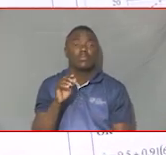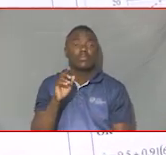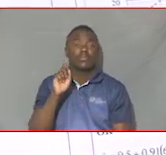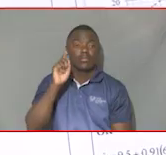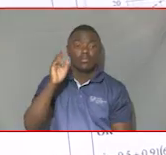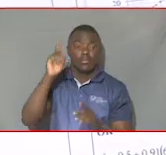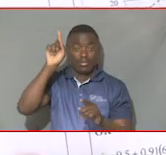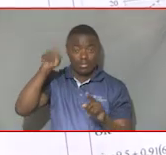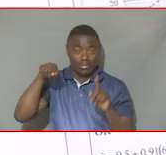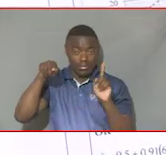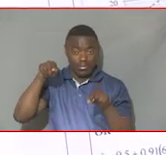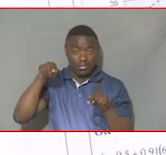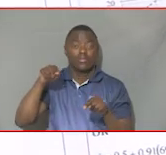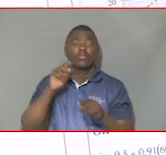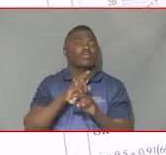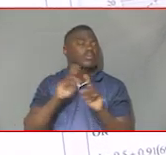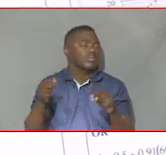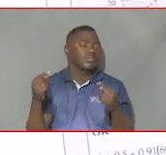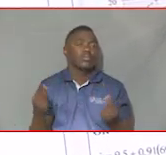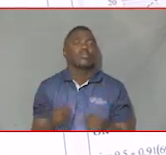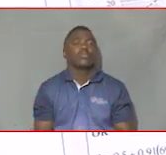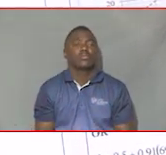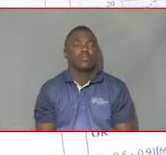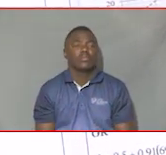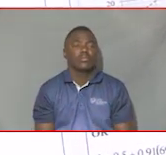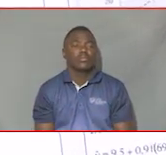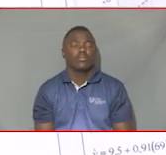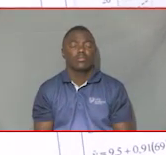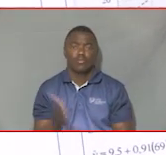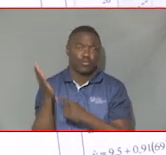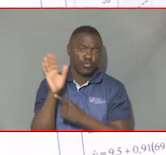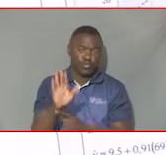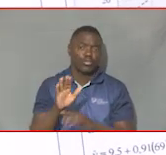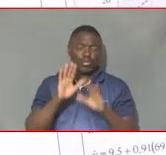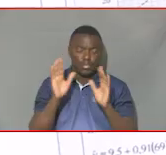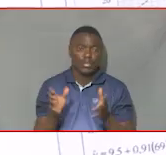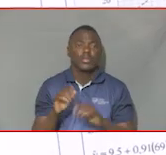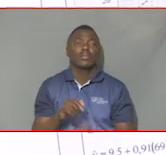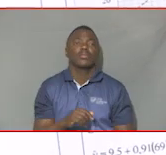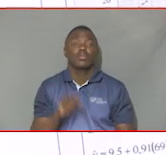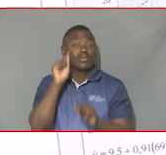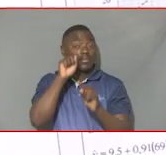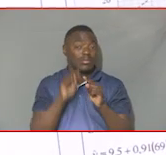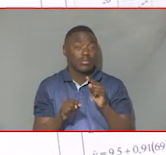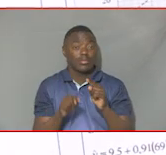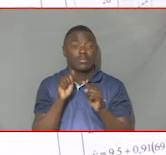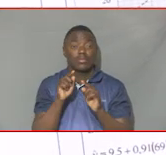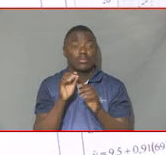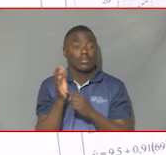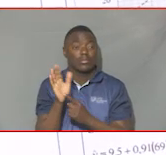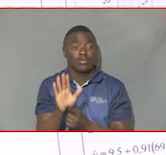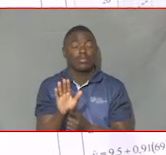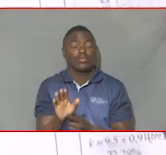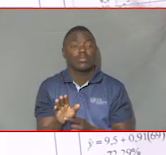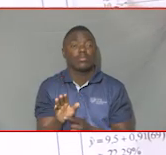and the largest x value. Only that part must be shown on the least squares regression line. Is that clear? You